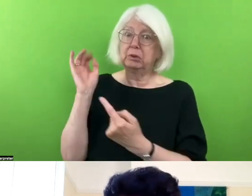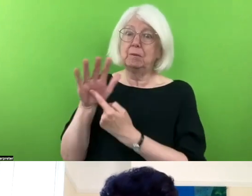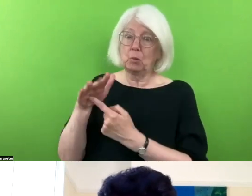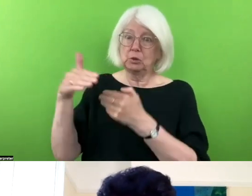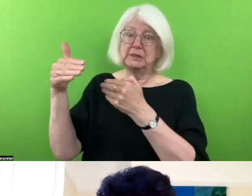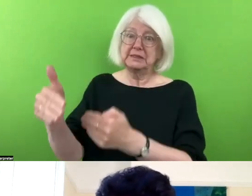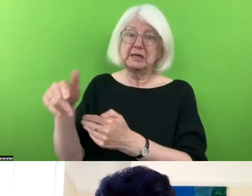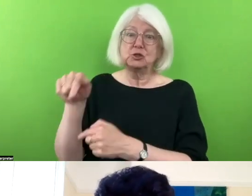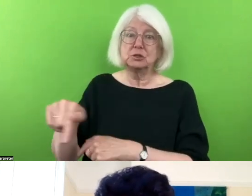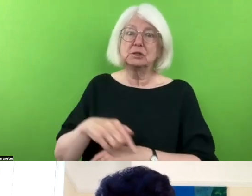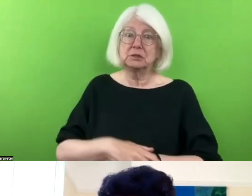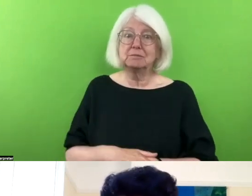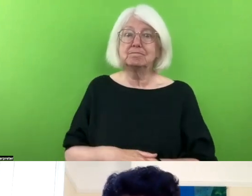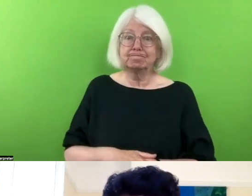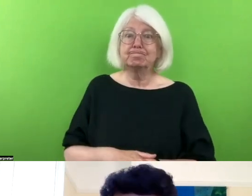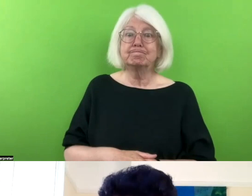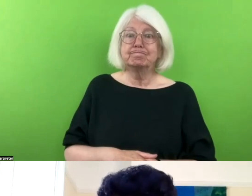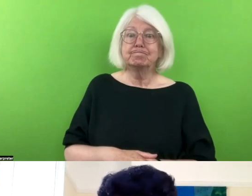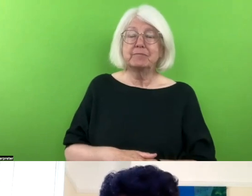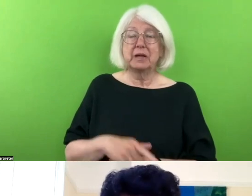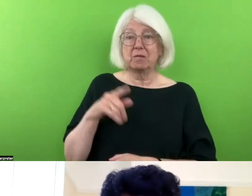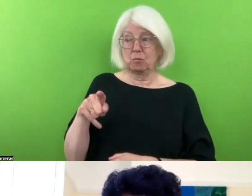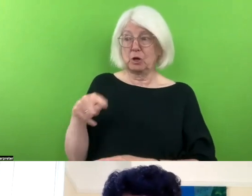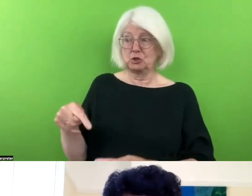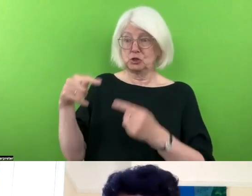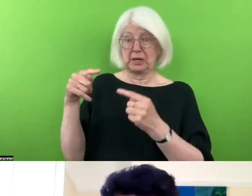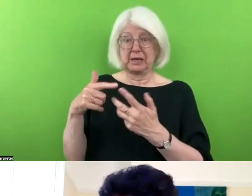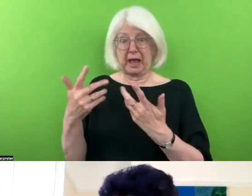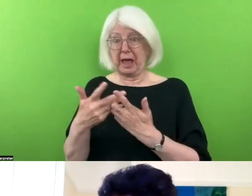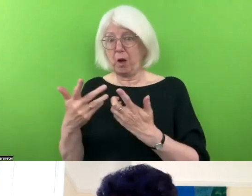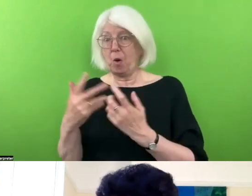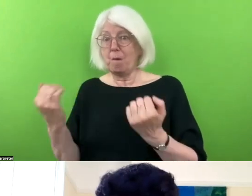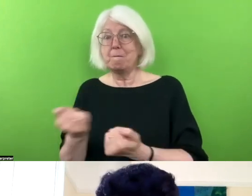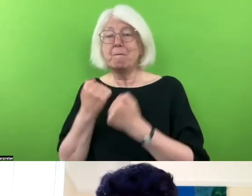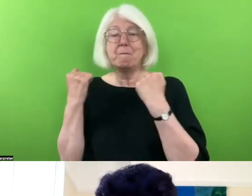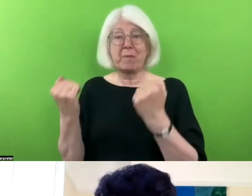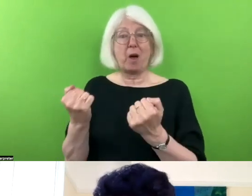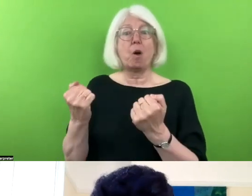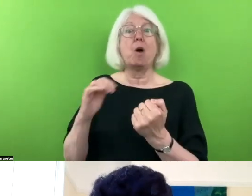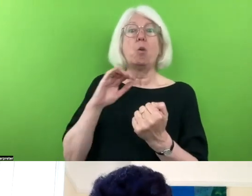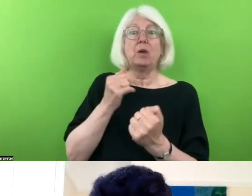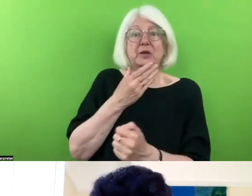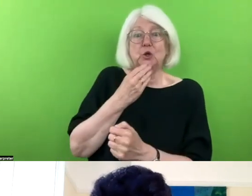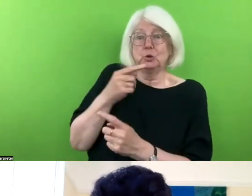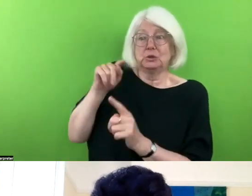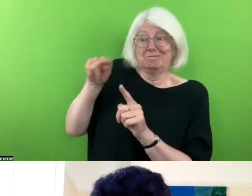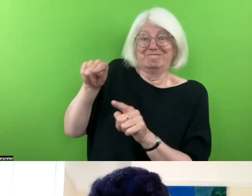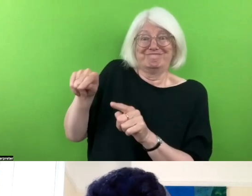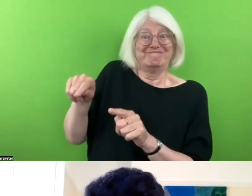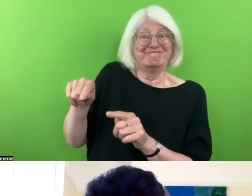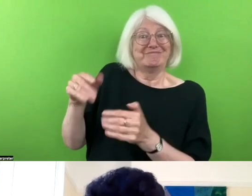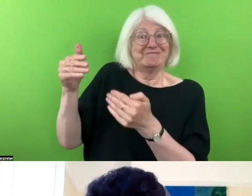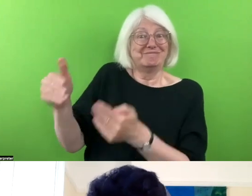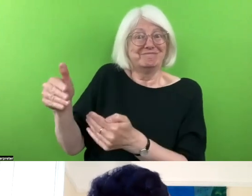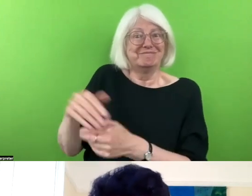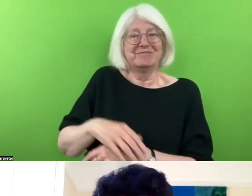of the challenge will be how power is going to be exercised in that context. So do